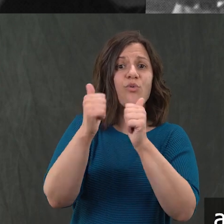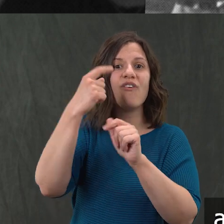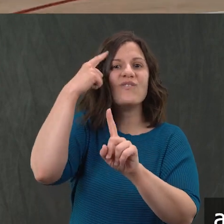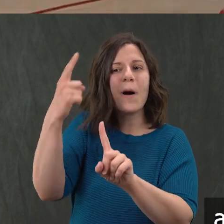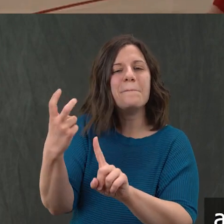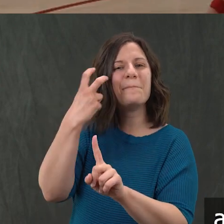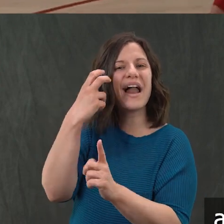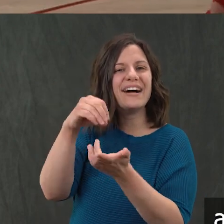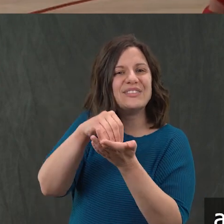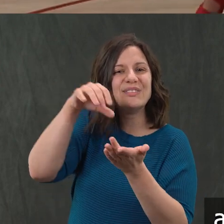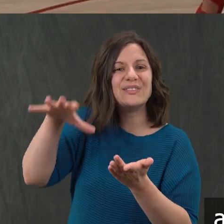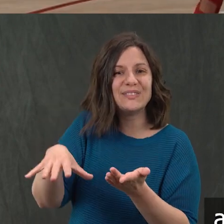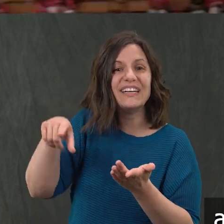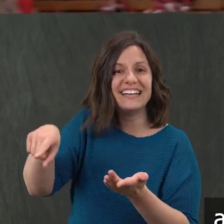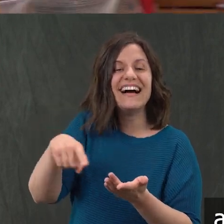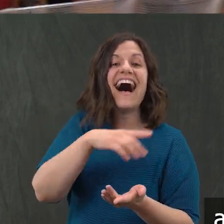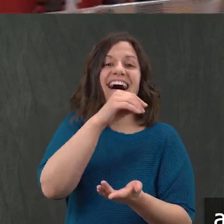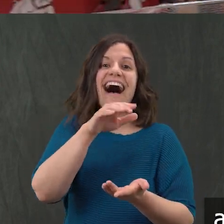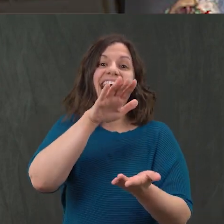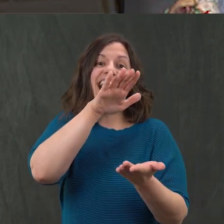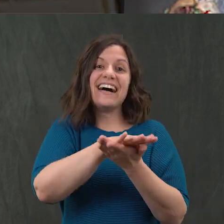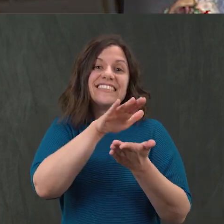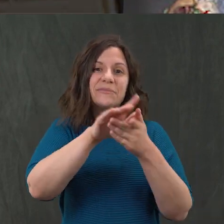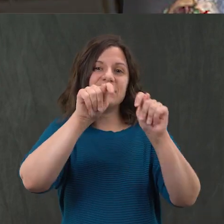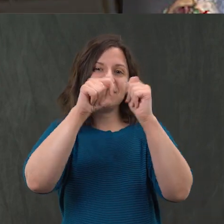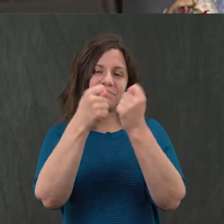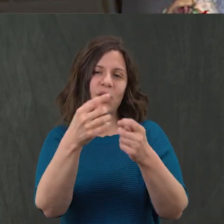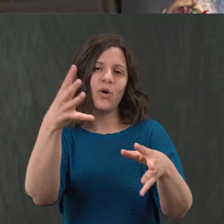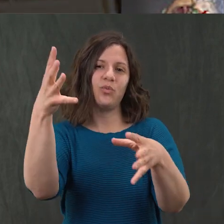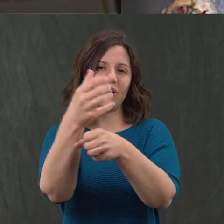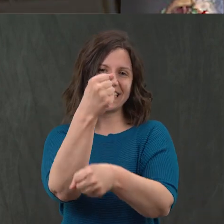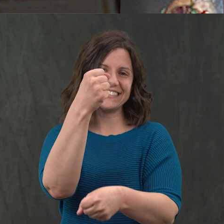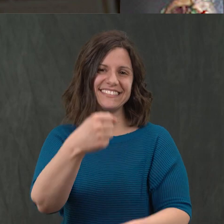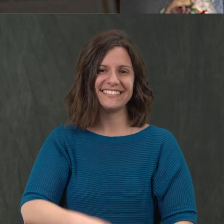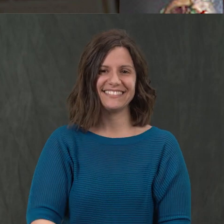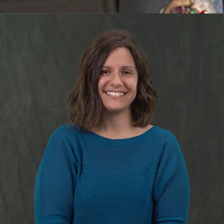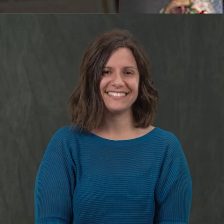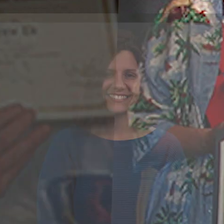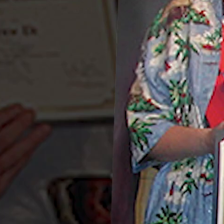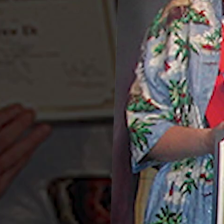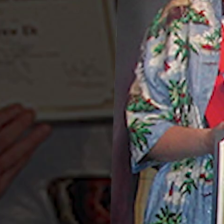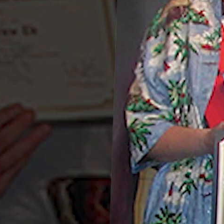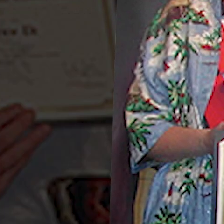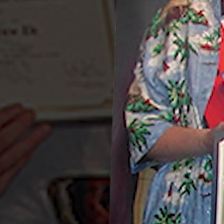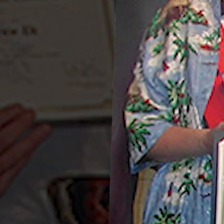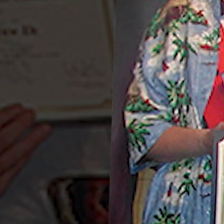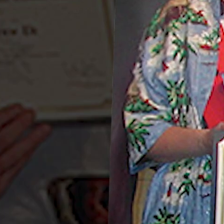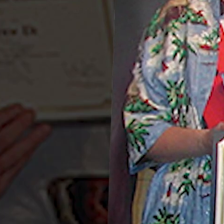blind, Photo of the 2004 Academic Bowl team. and a huge academic team win.